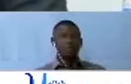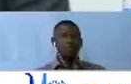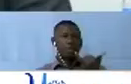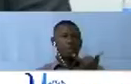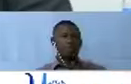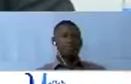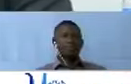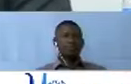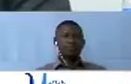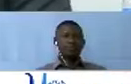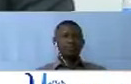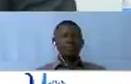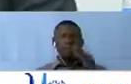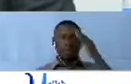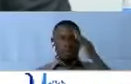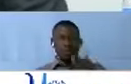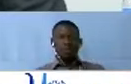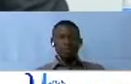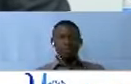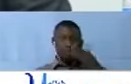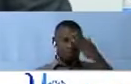agreeing to testify.